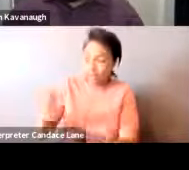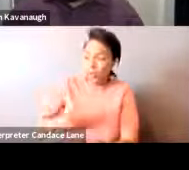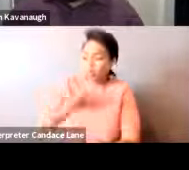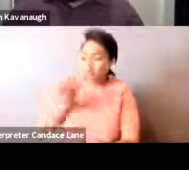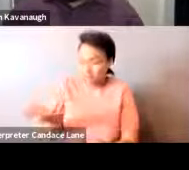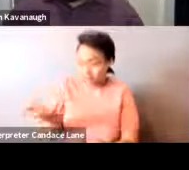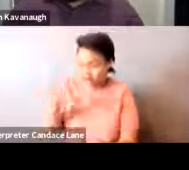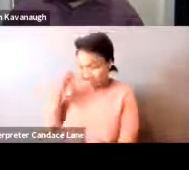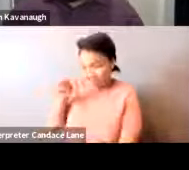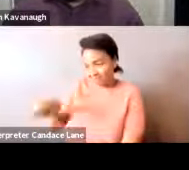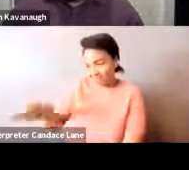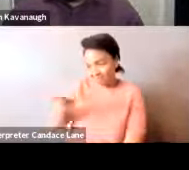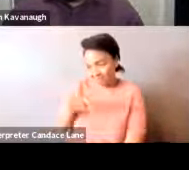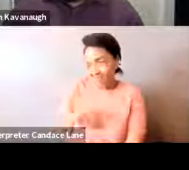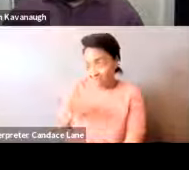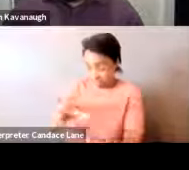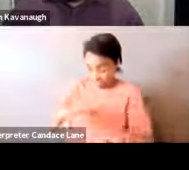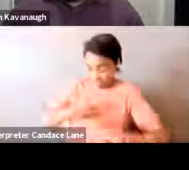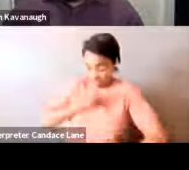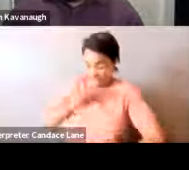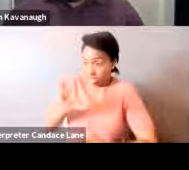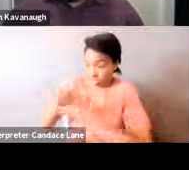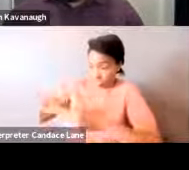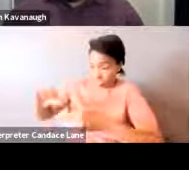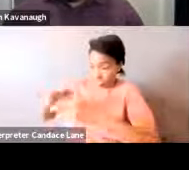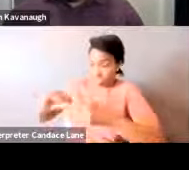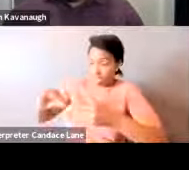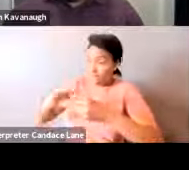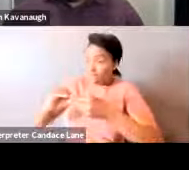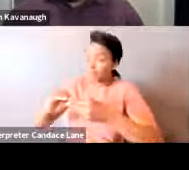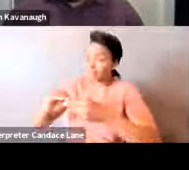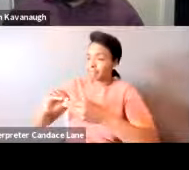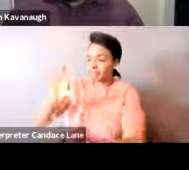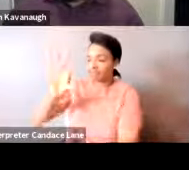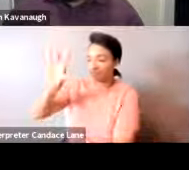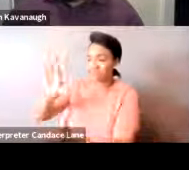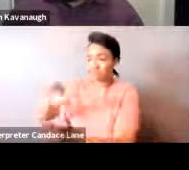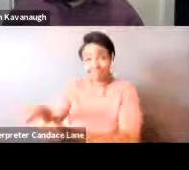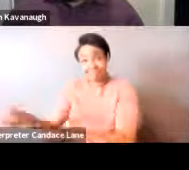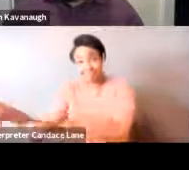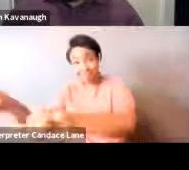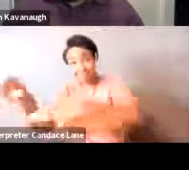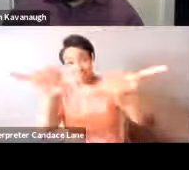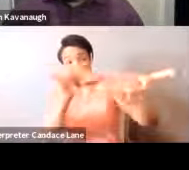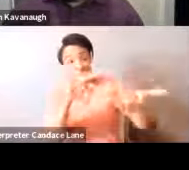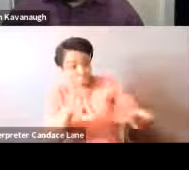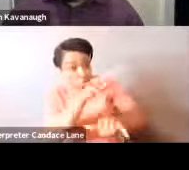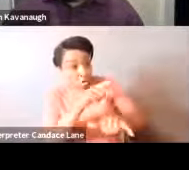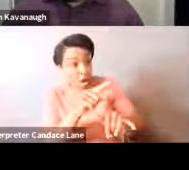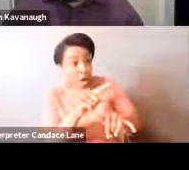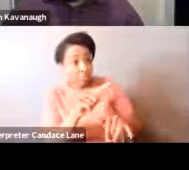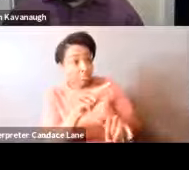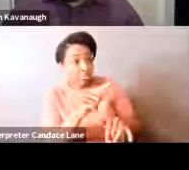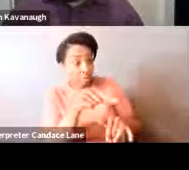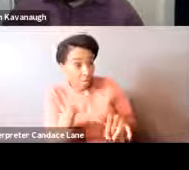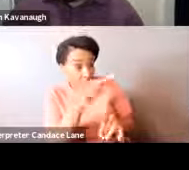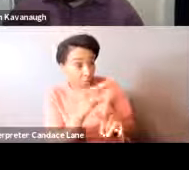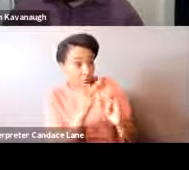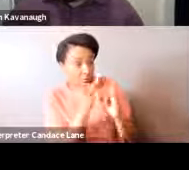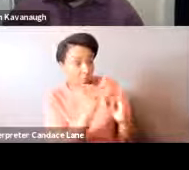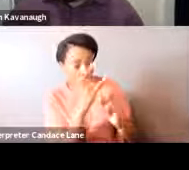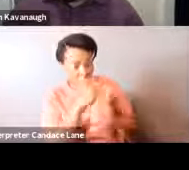you. These words, this time, this breath, is for all the colored girls who considered suicide, but instead held their